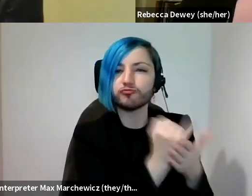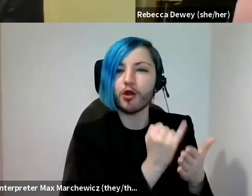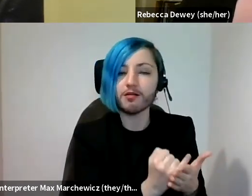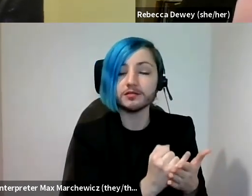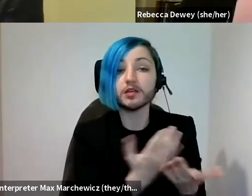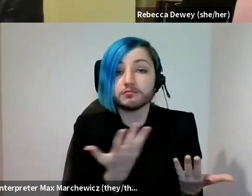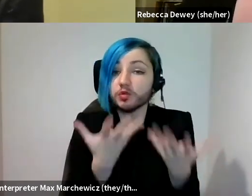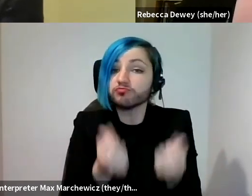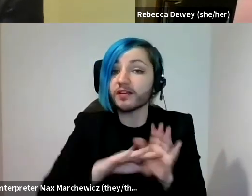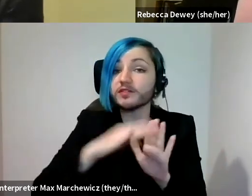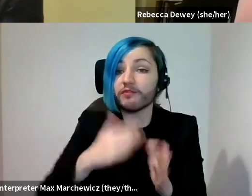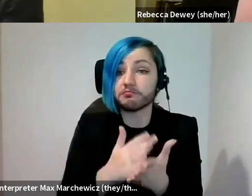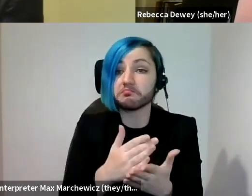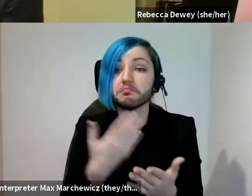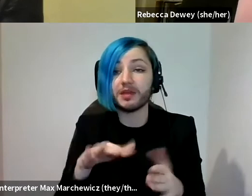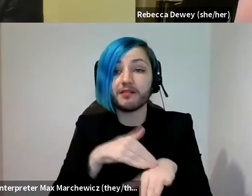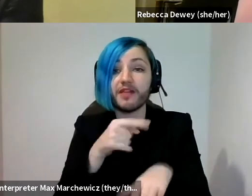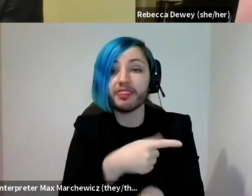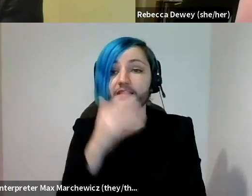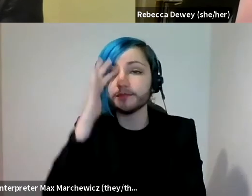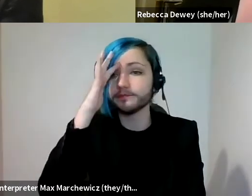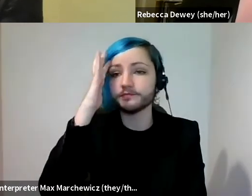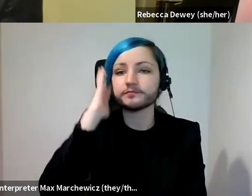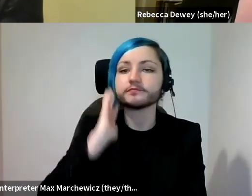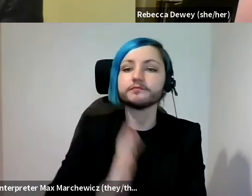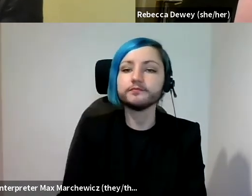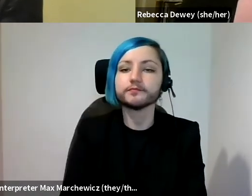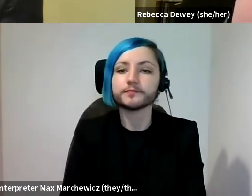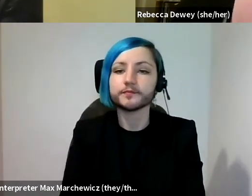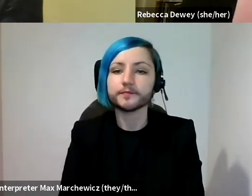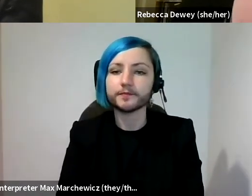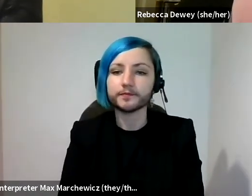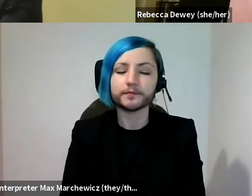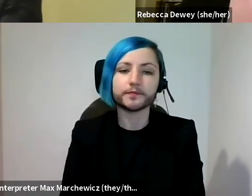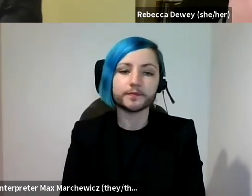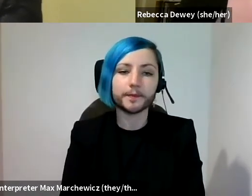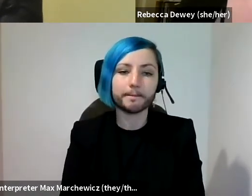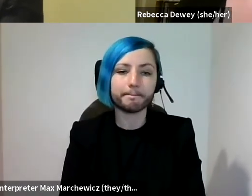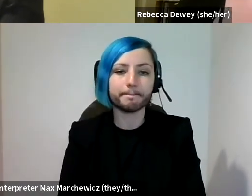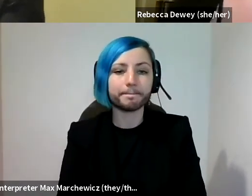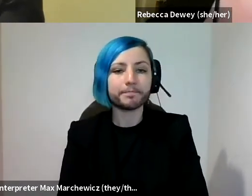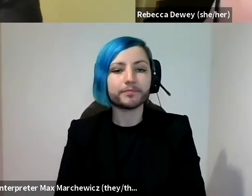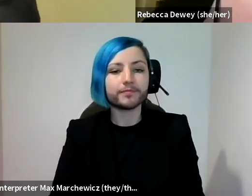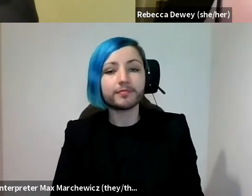affected theoretical predictions and theoretical studies. Anything at the quantum level?